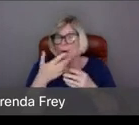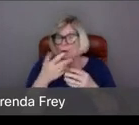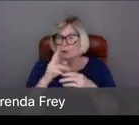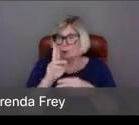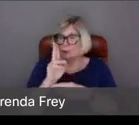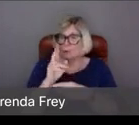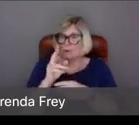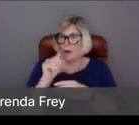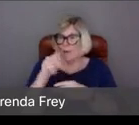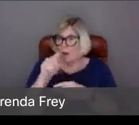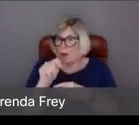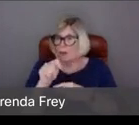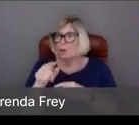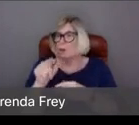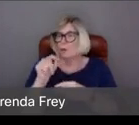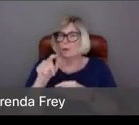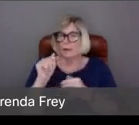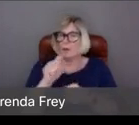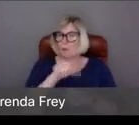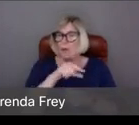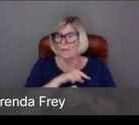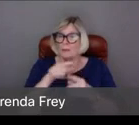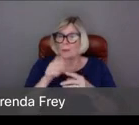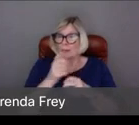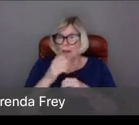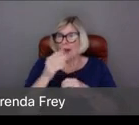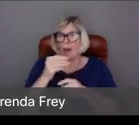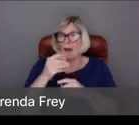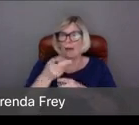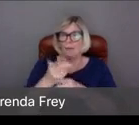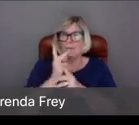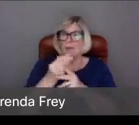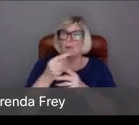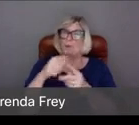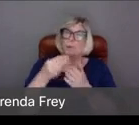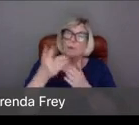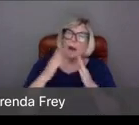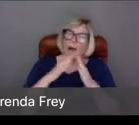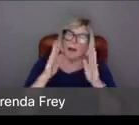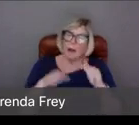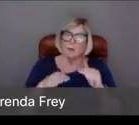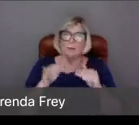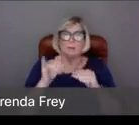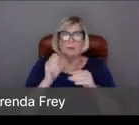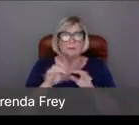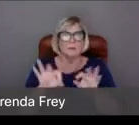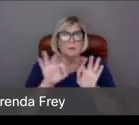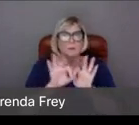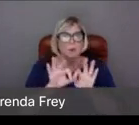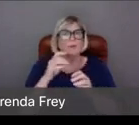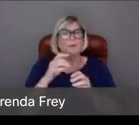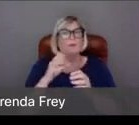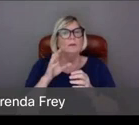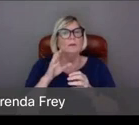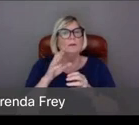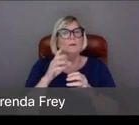you're eligible to get in terms, mortgages also come into play there. And we're going to talk a lot about the mortgage and